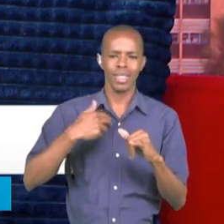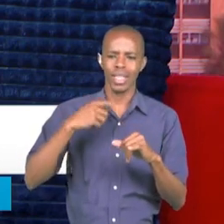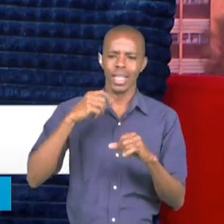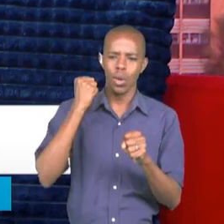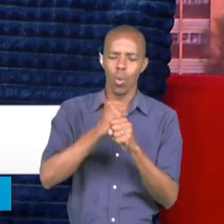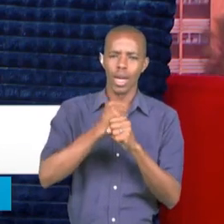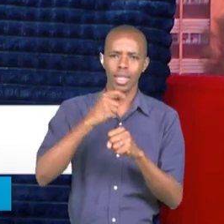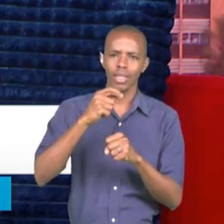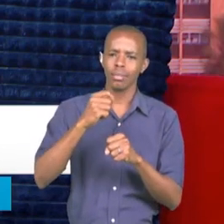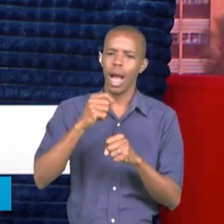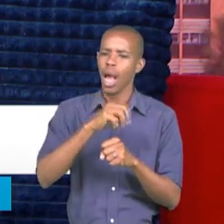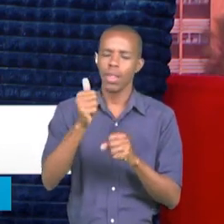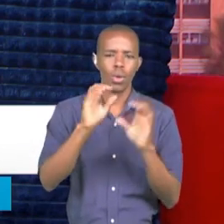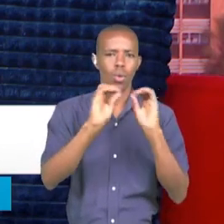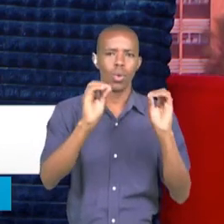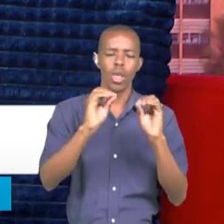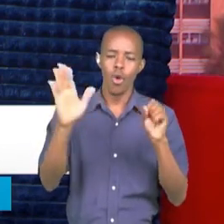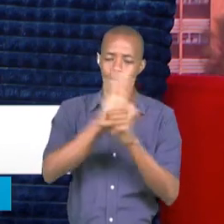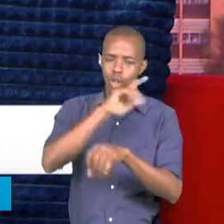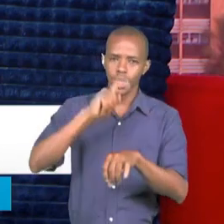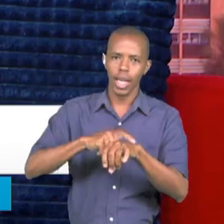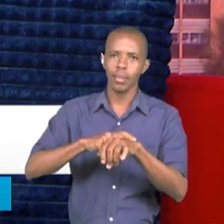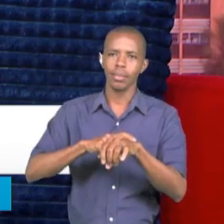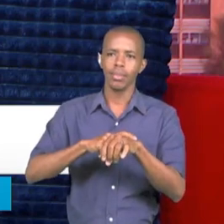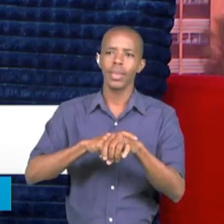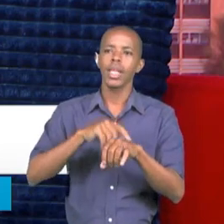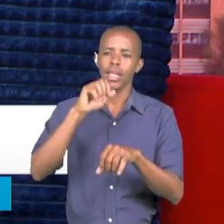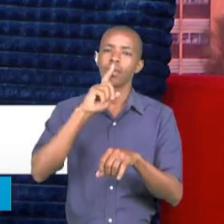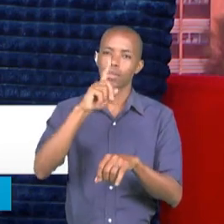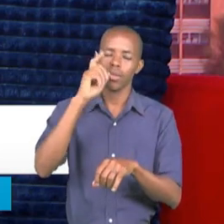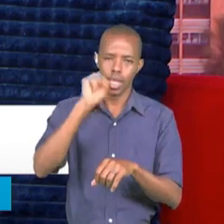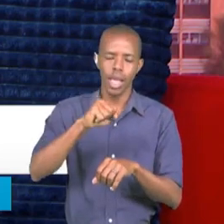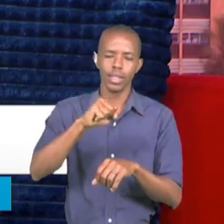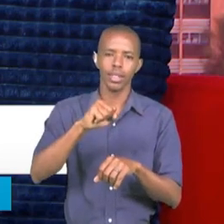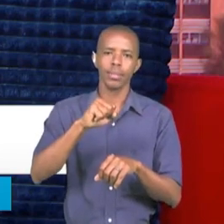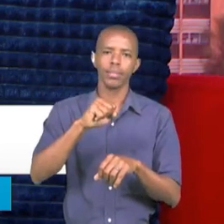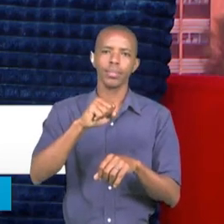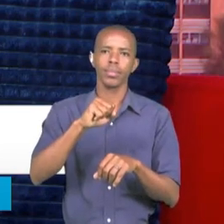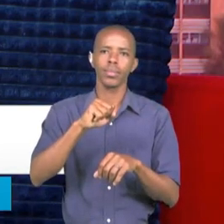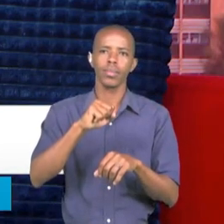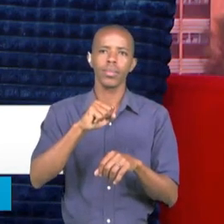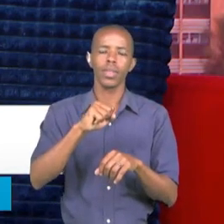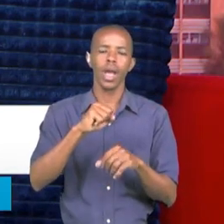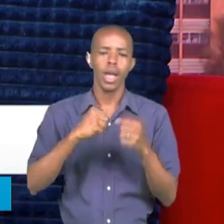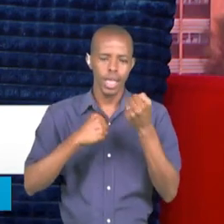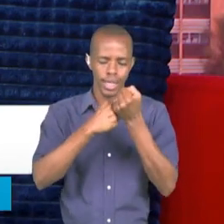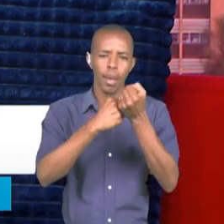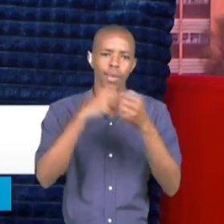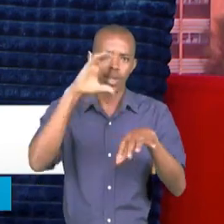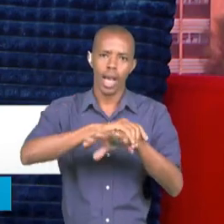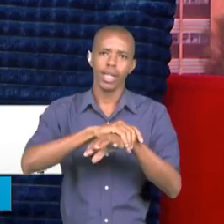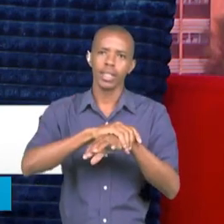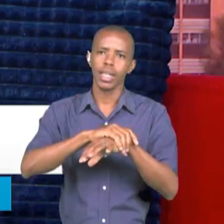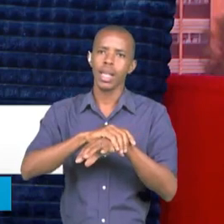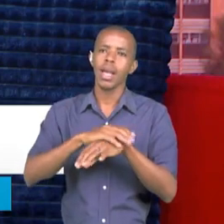oh, you want to do that thing like full time? See, nini? I told her, and from that time, alini support too. Once then she